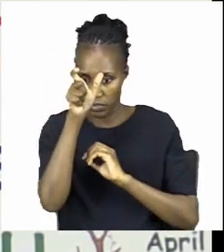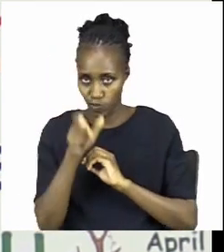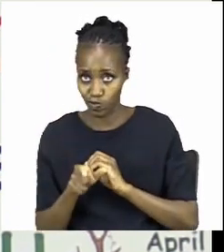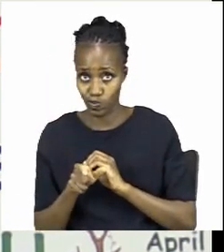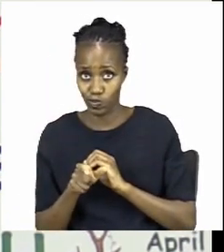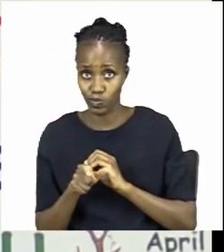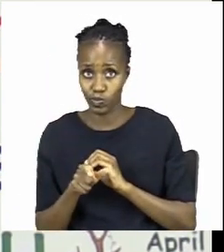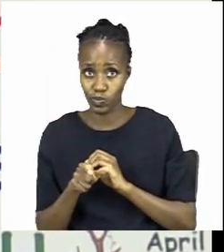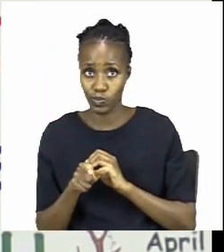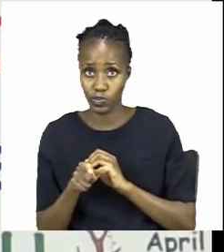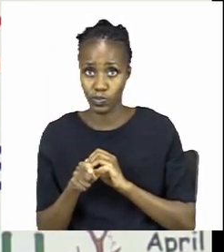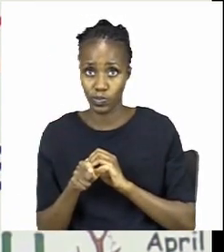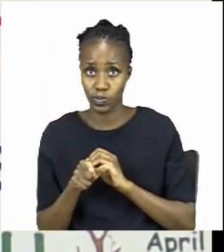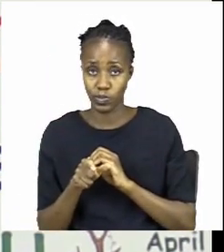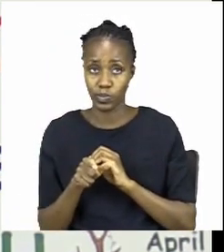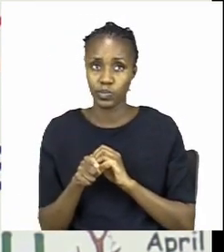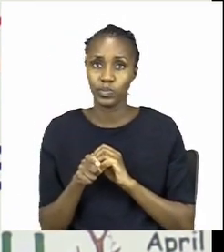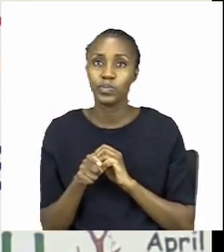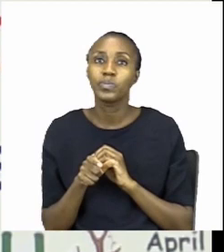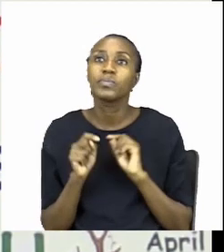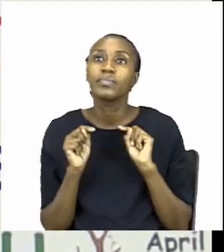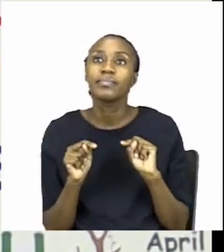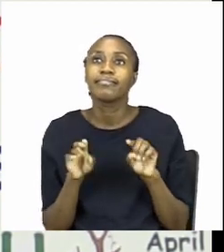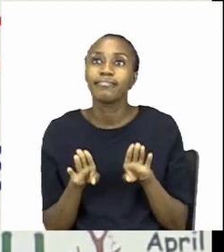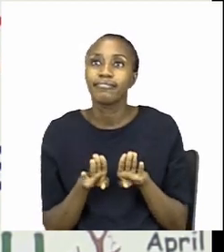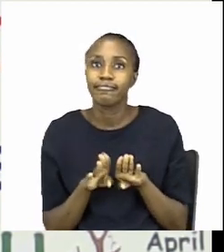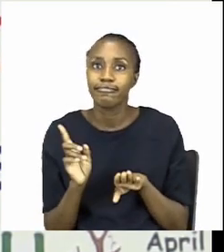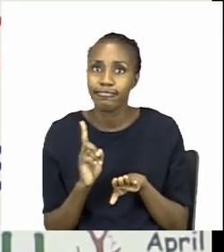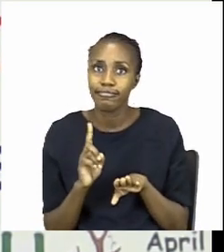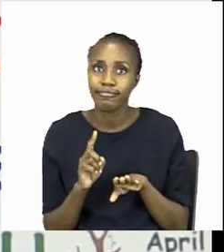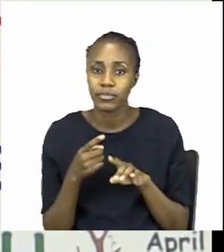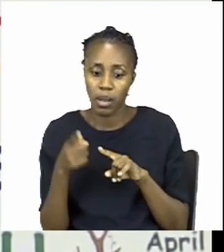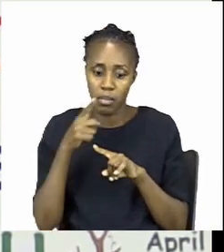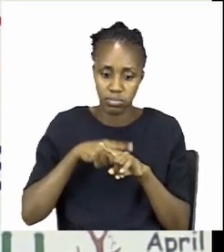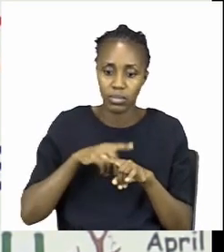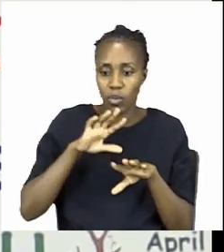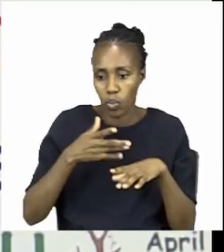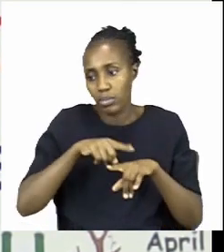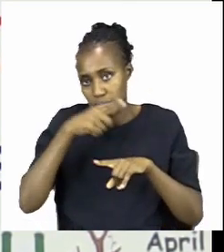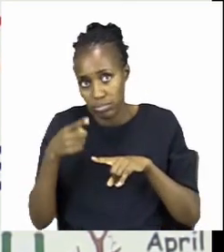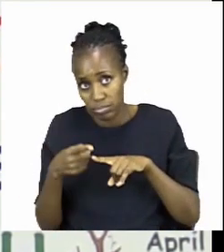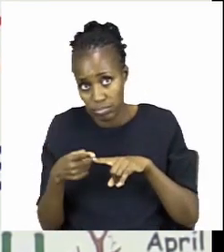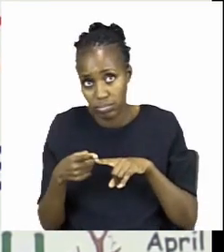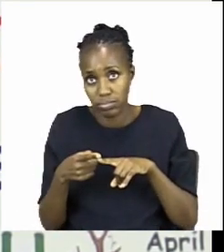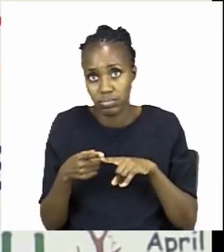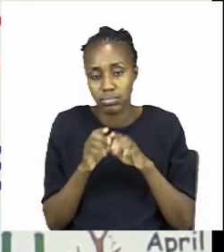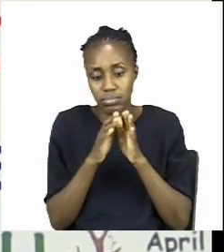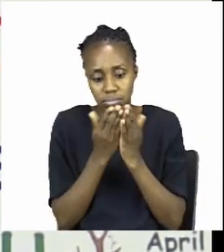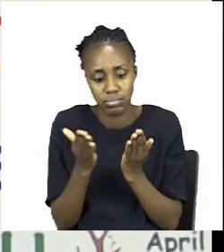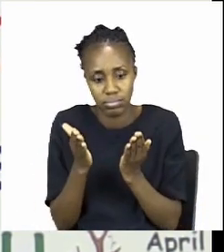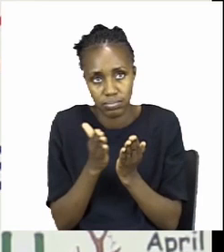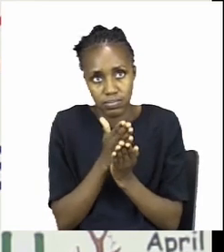in the table. Now you have to also round off here. Let's quickly go to the page and read